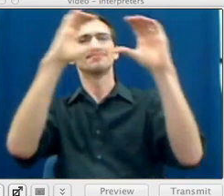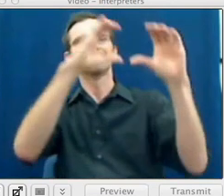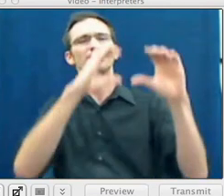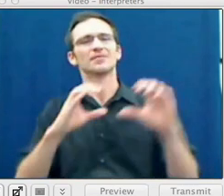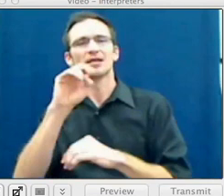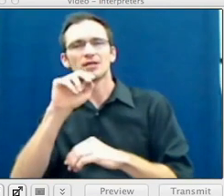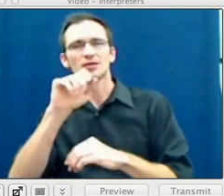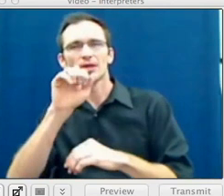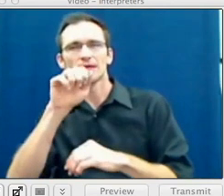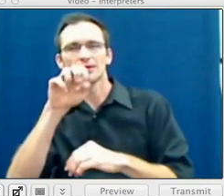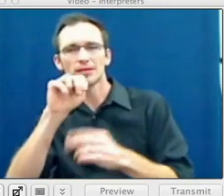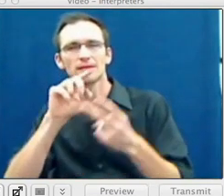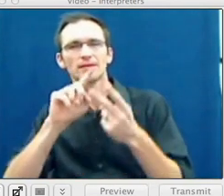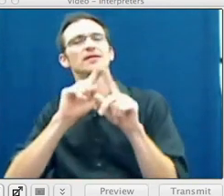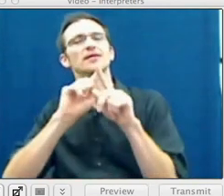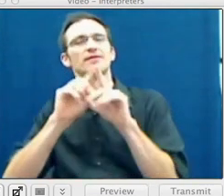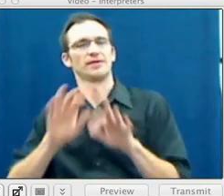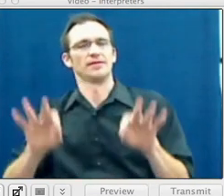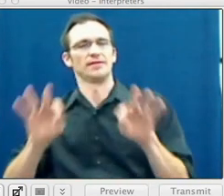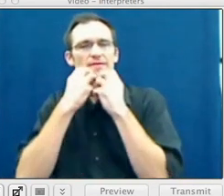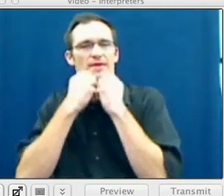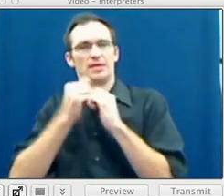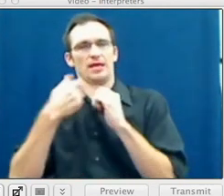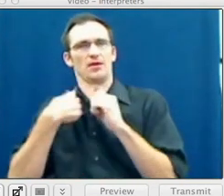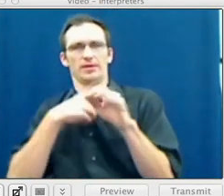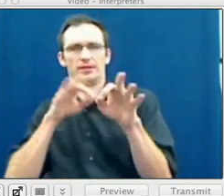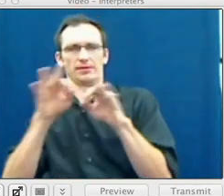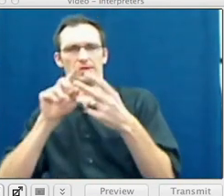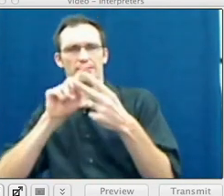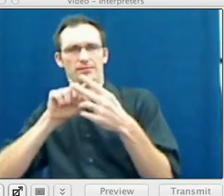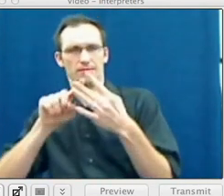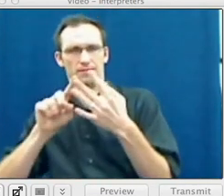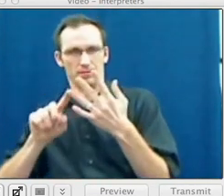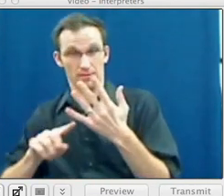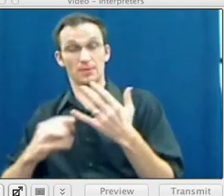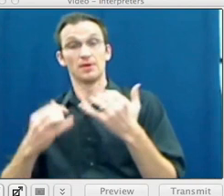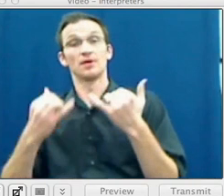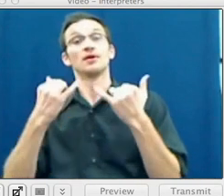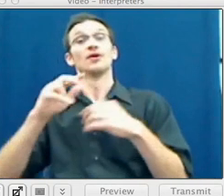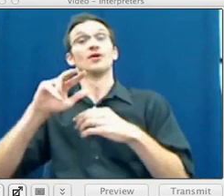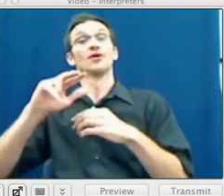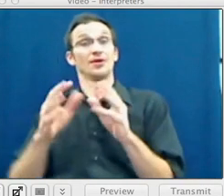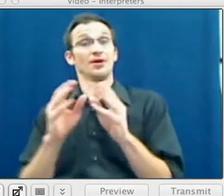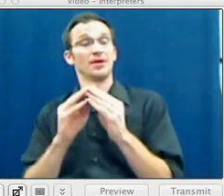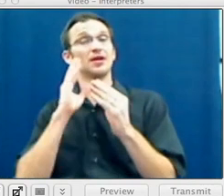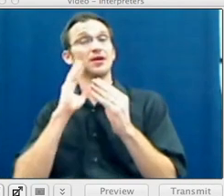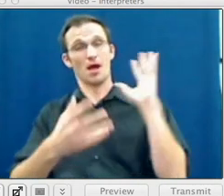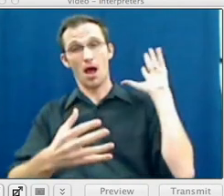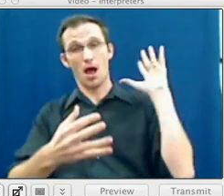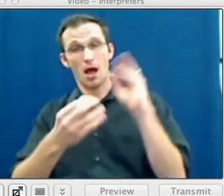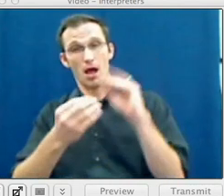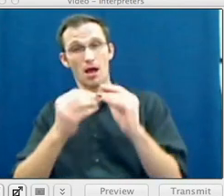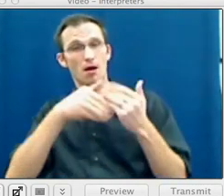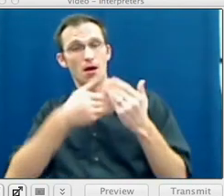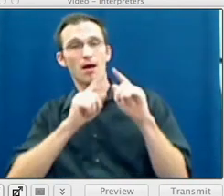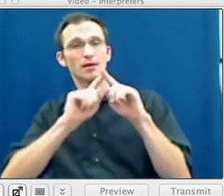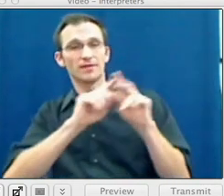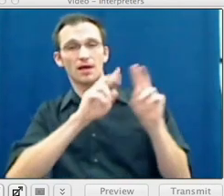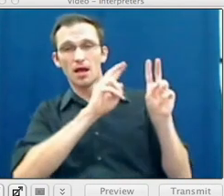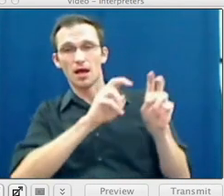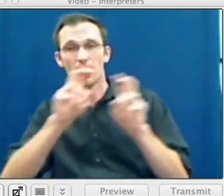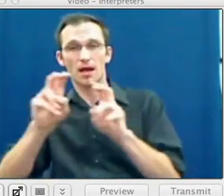In this third session, what we're going to be doing is, in essence, putting it all together and, of course, asking the